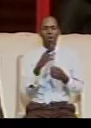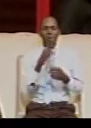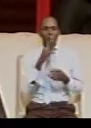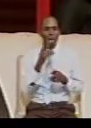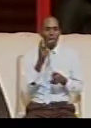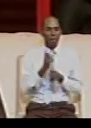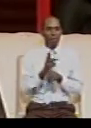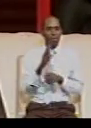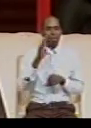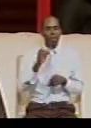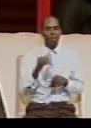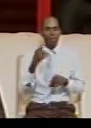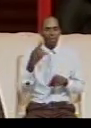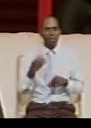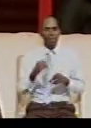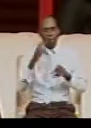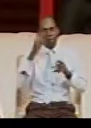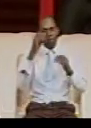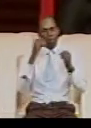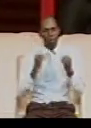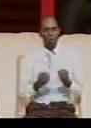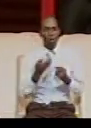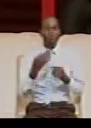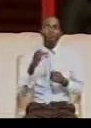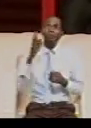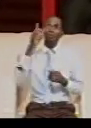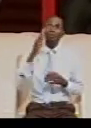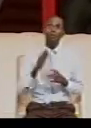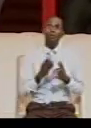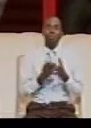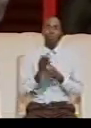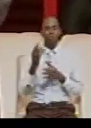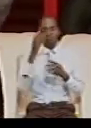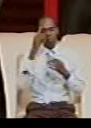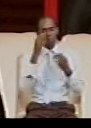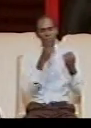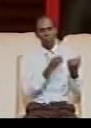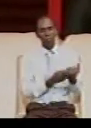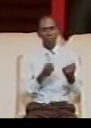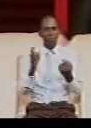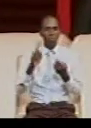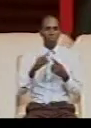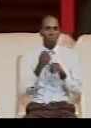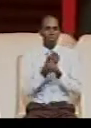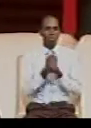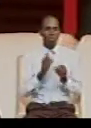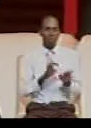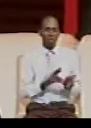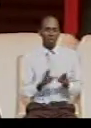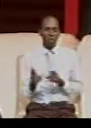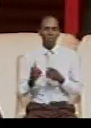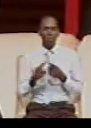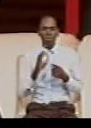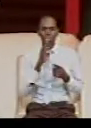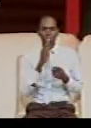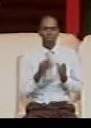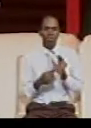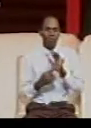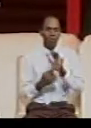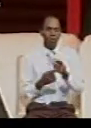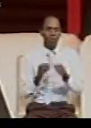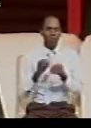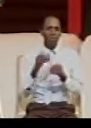God through faith unto salvation, ready to be revealed in the last